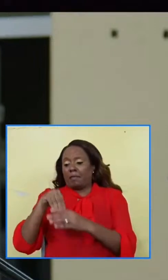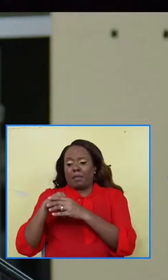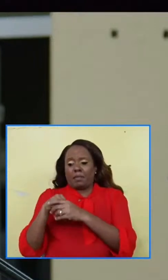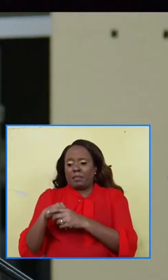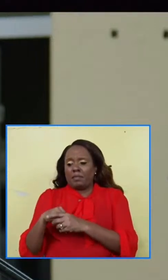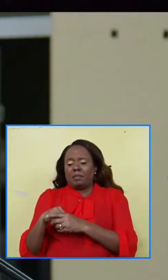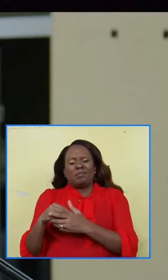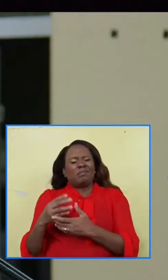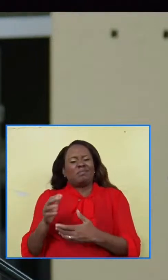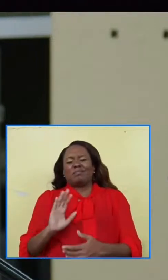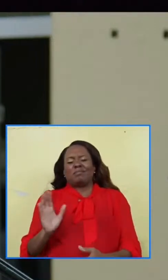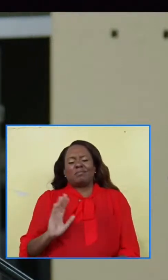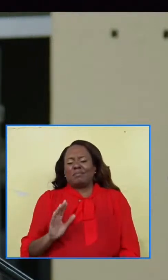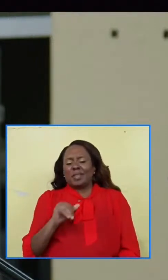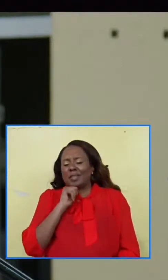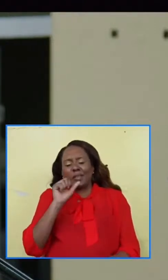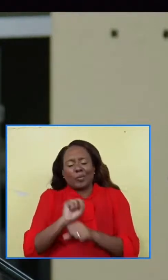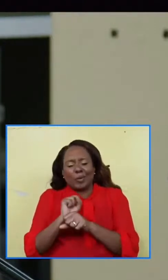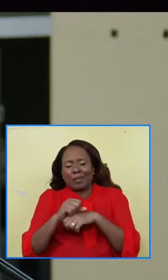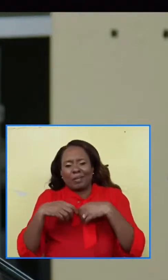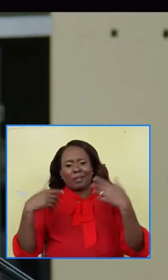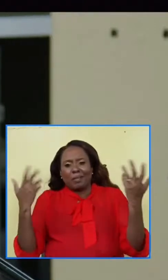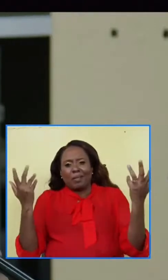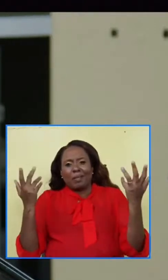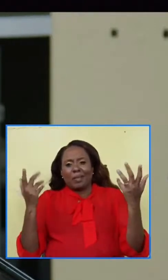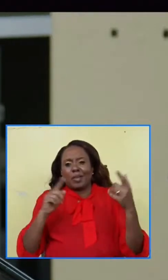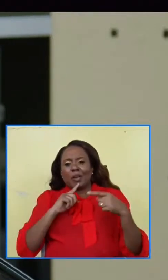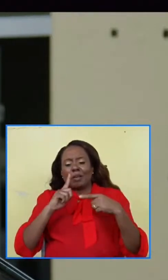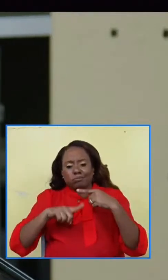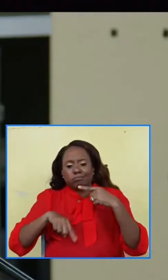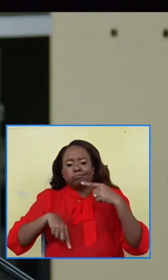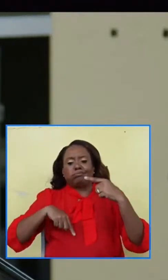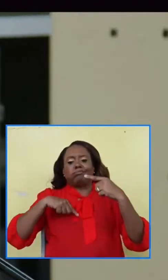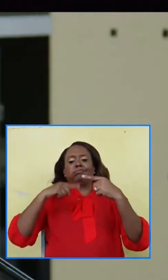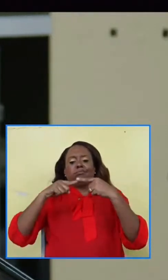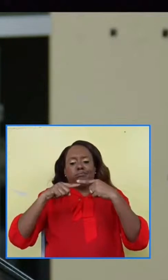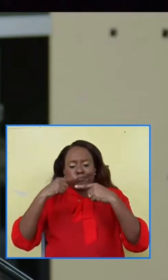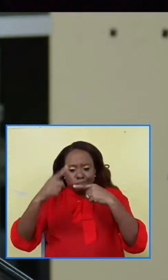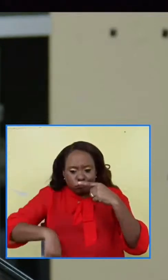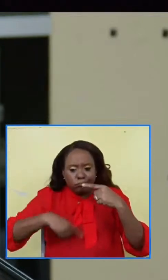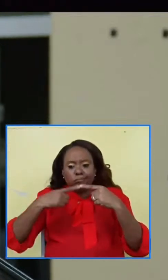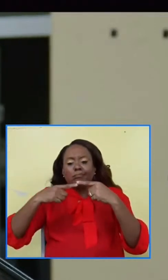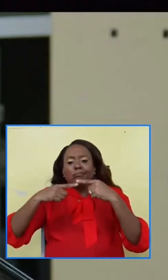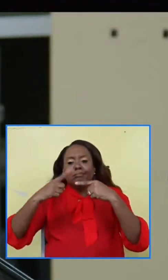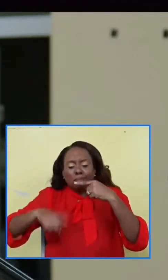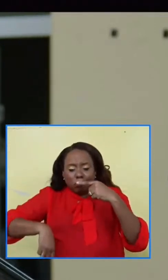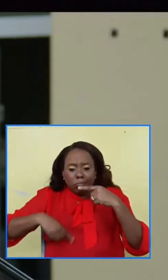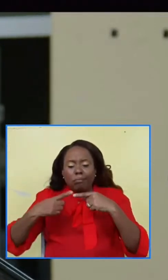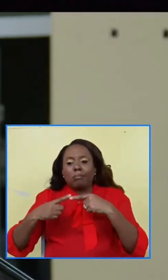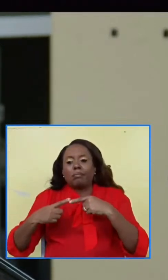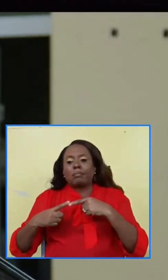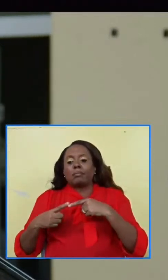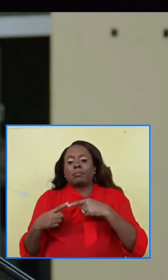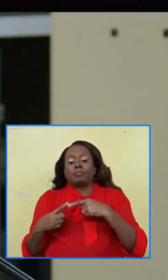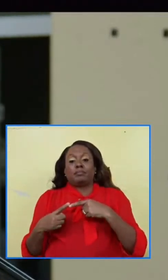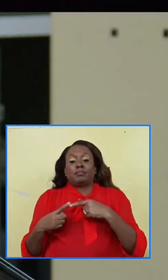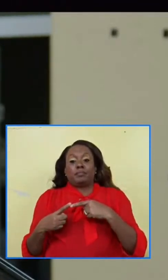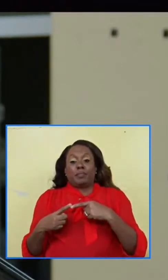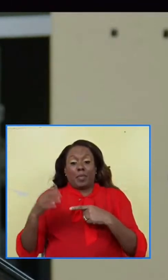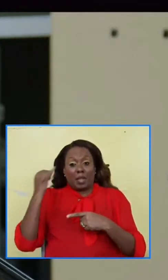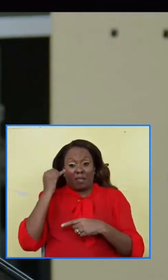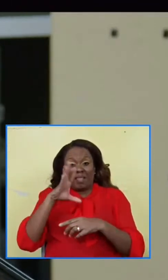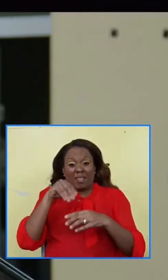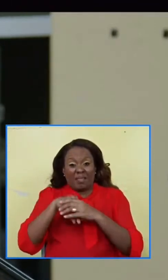is nonsense. Going around in circles. Money can make money if it is